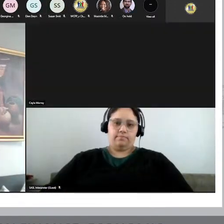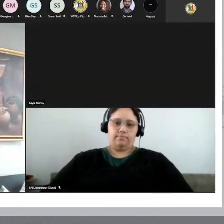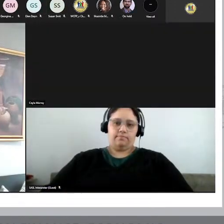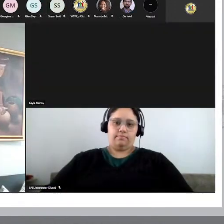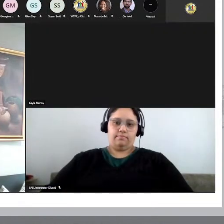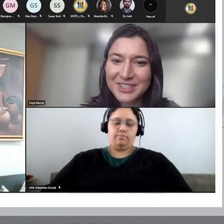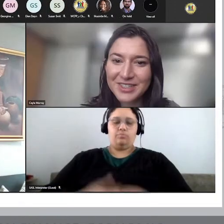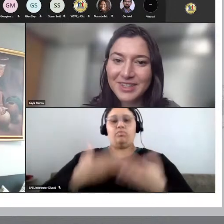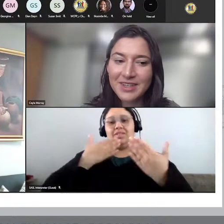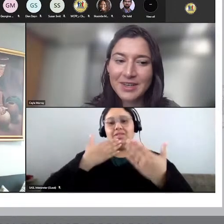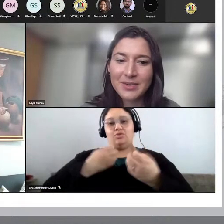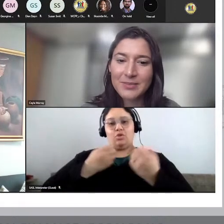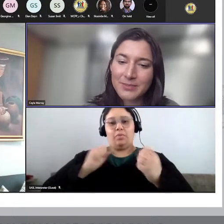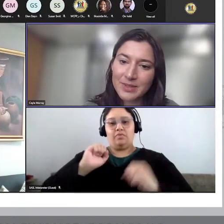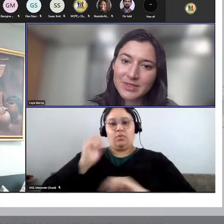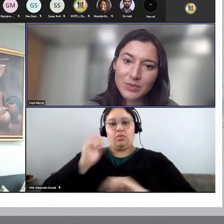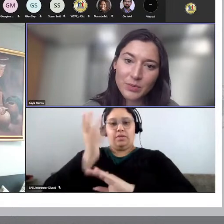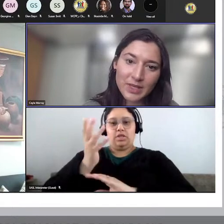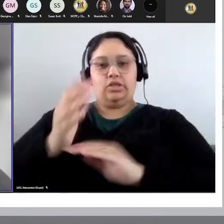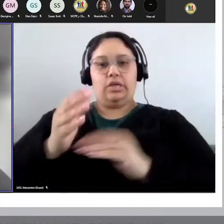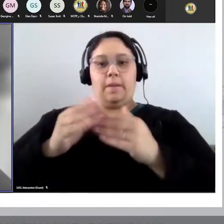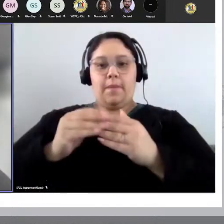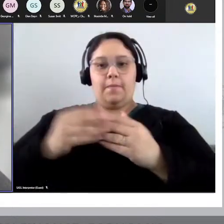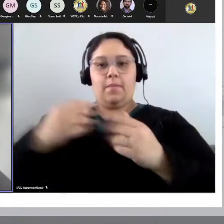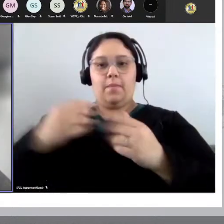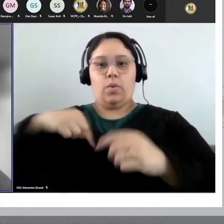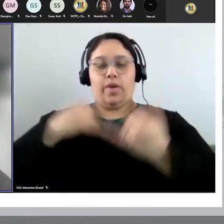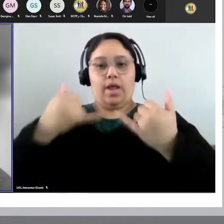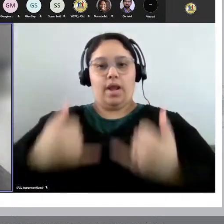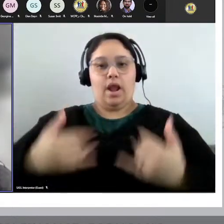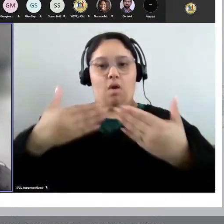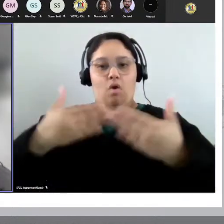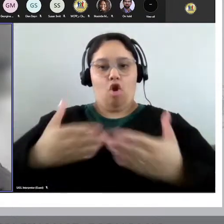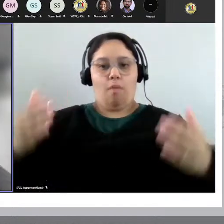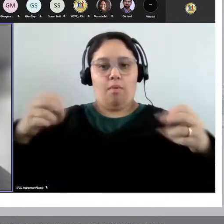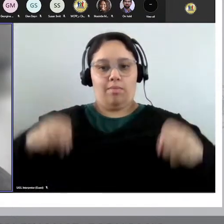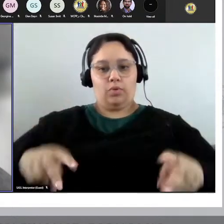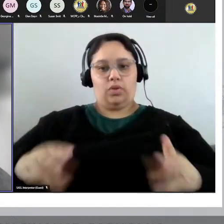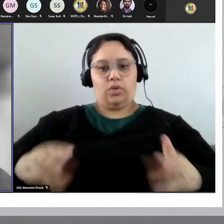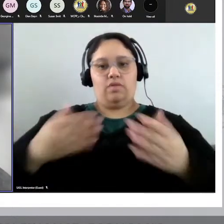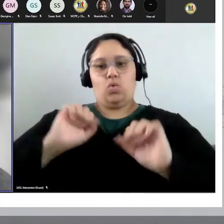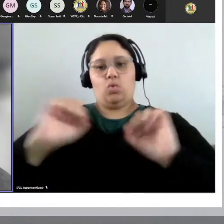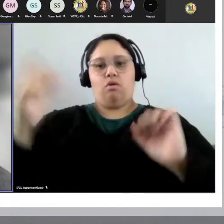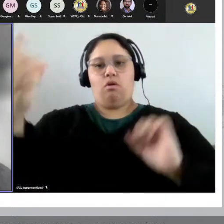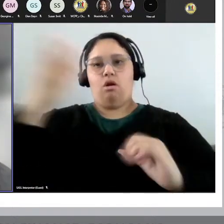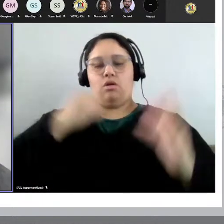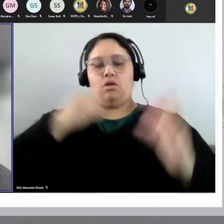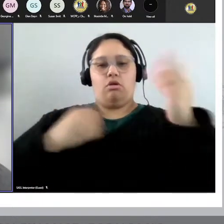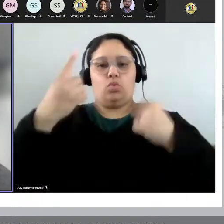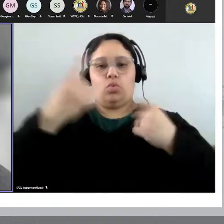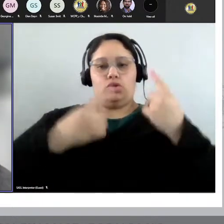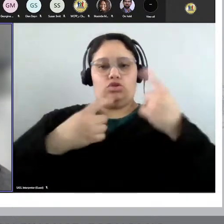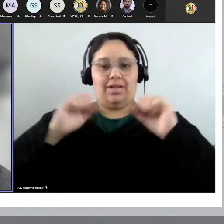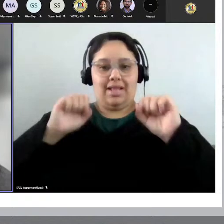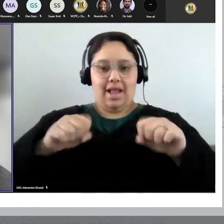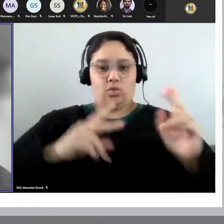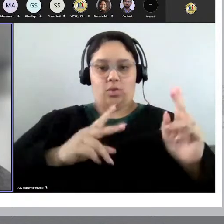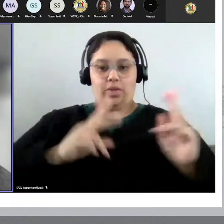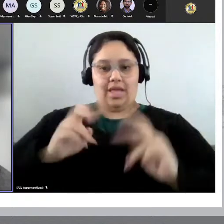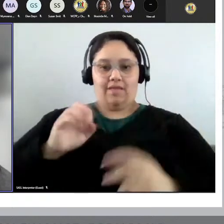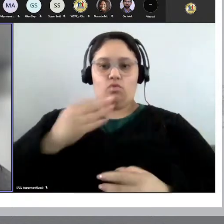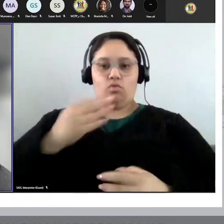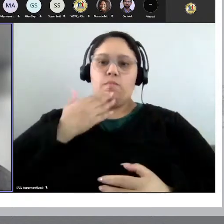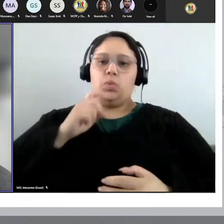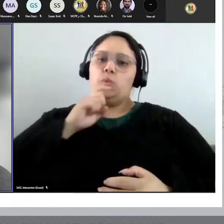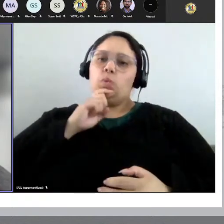Very much for the presentation. Members, we will now have an opportunity for you to ask questions. So again, if you could